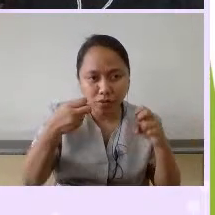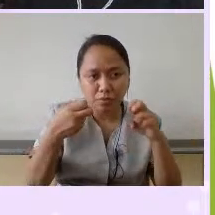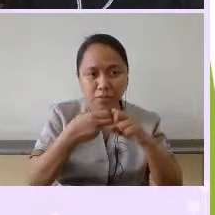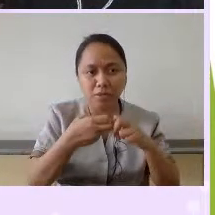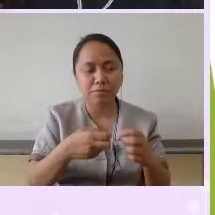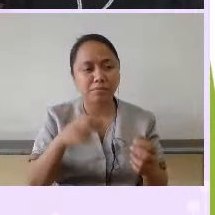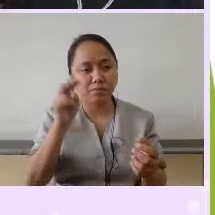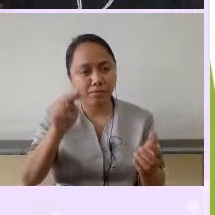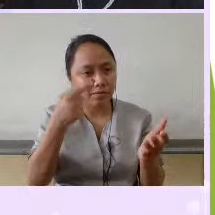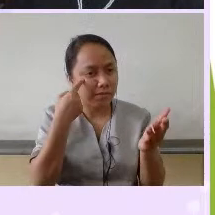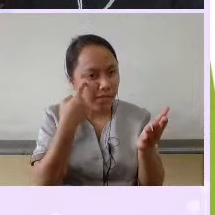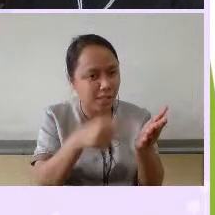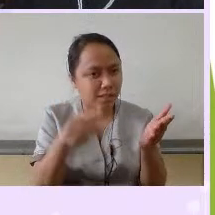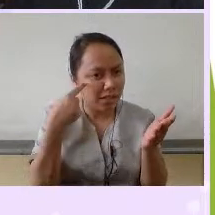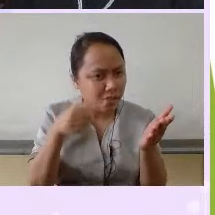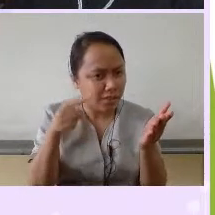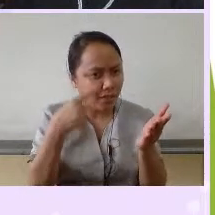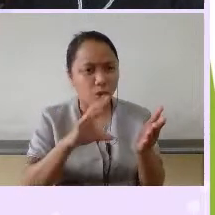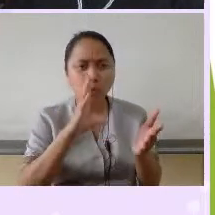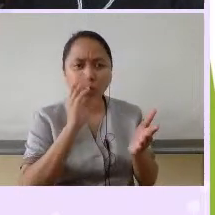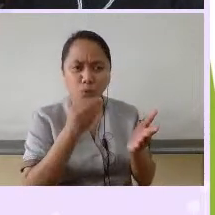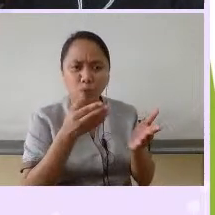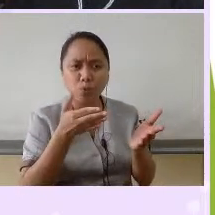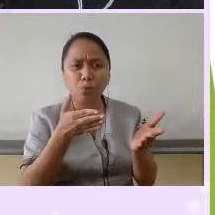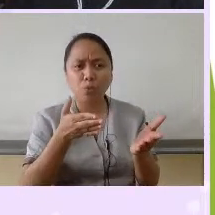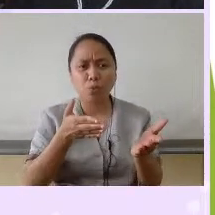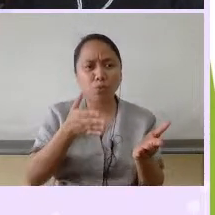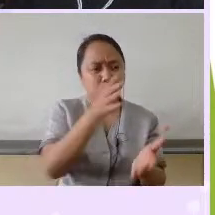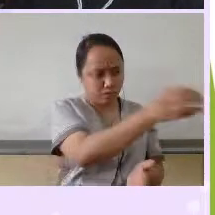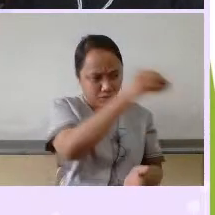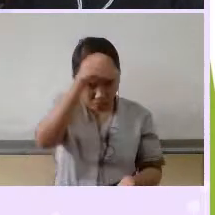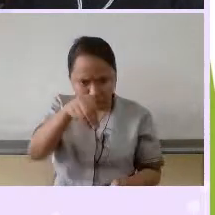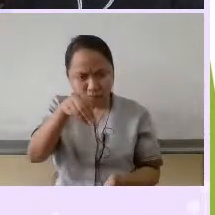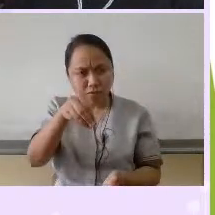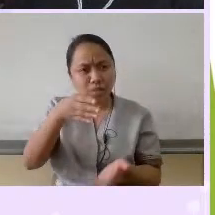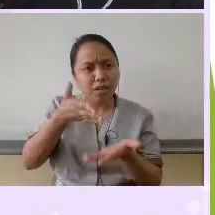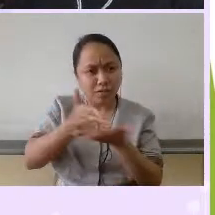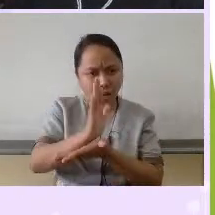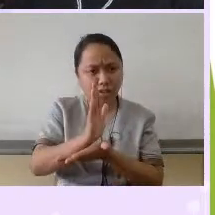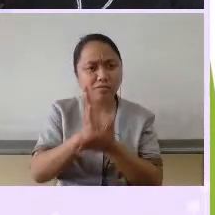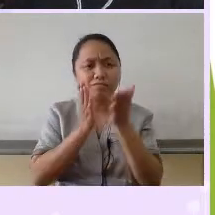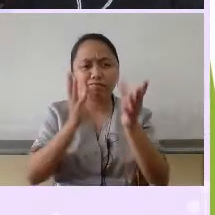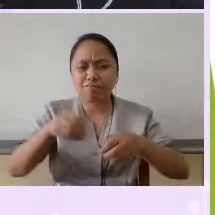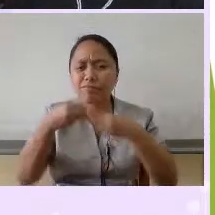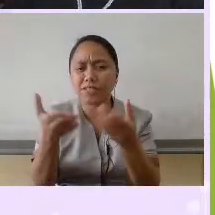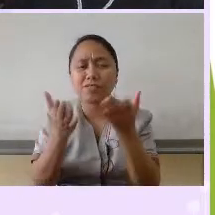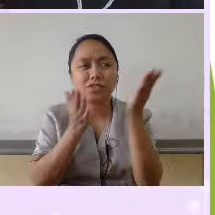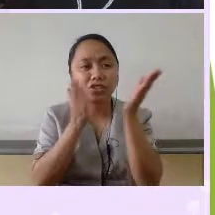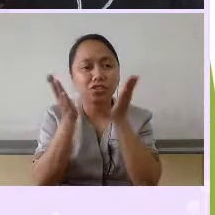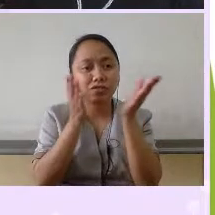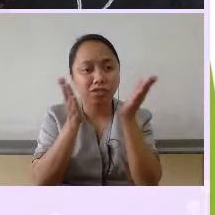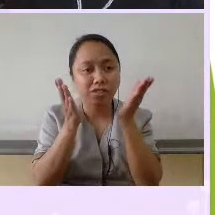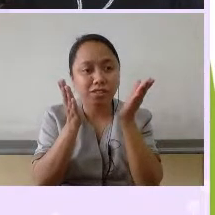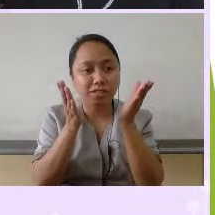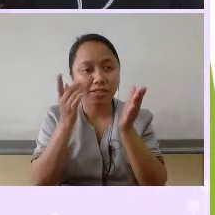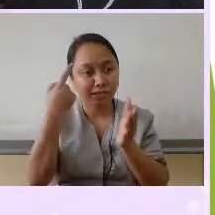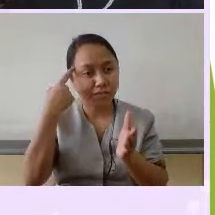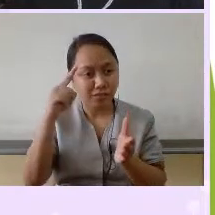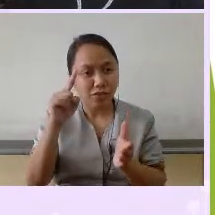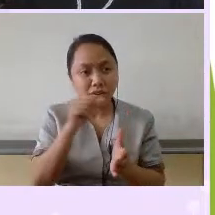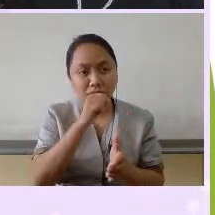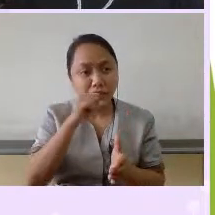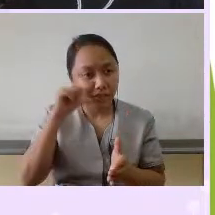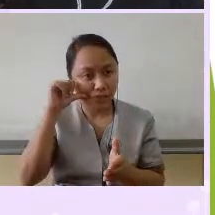pag-identify kung sino ba ang karapat-dapat na bigyan natin ng mga serbisyong ng pang-agriculture.